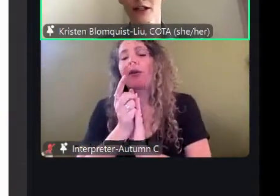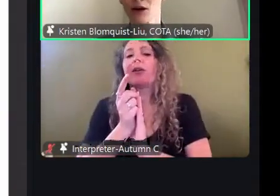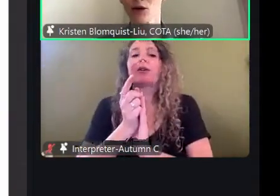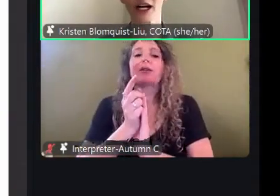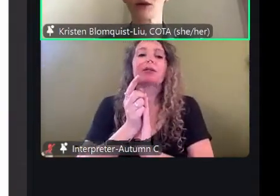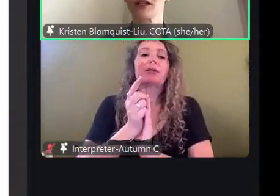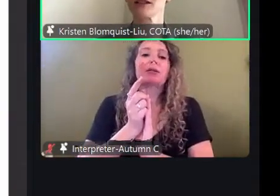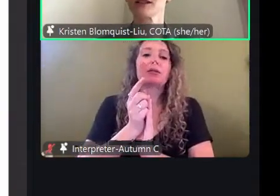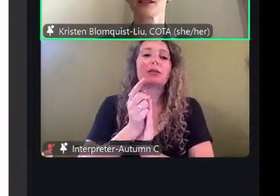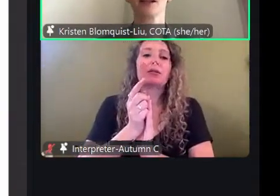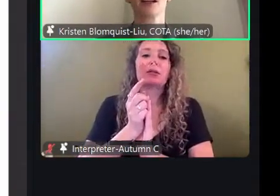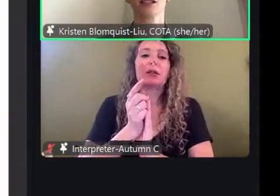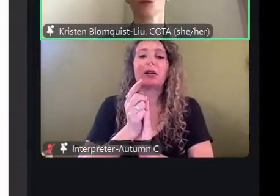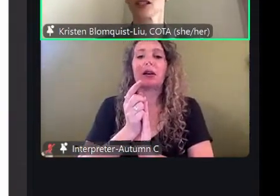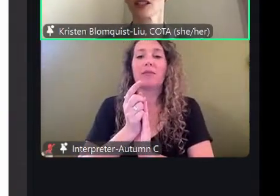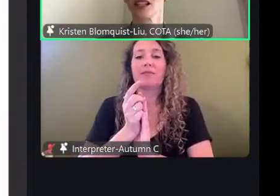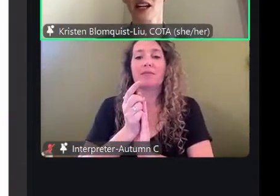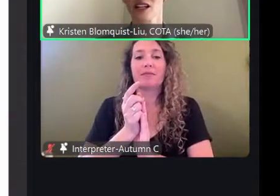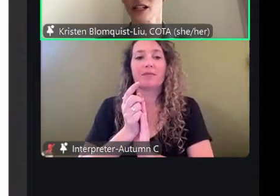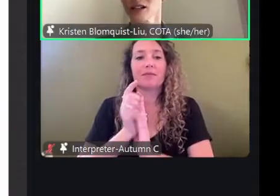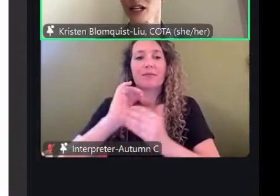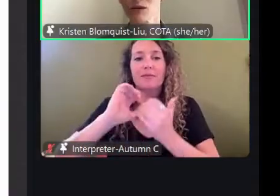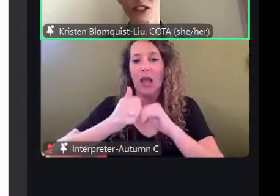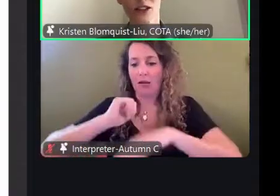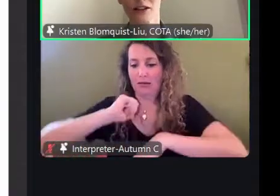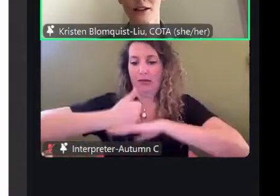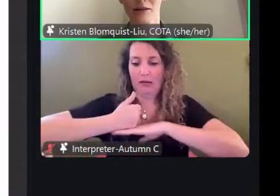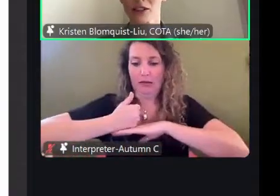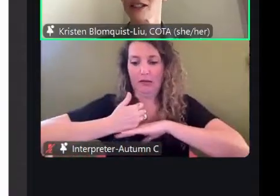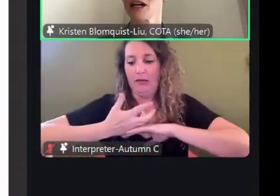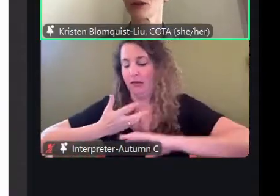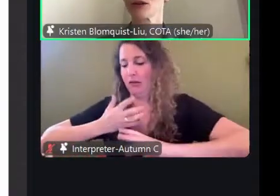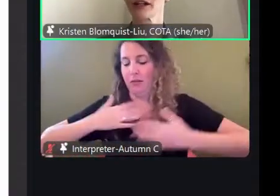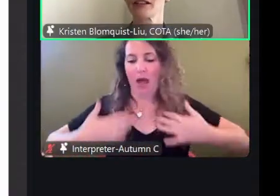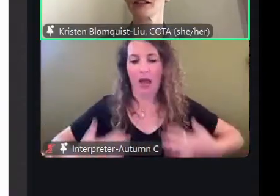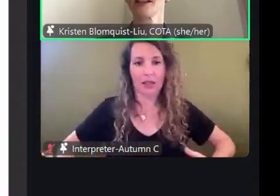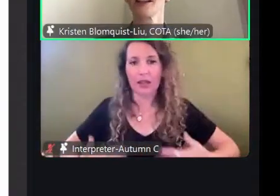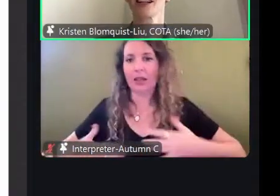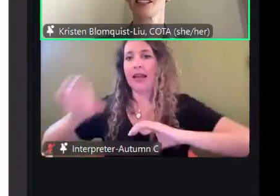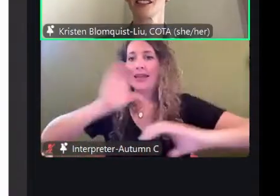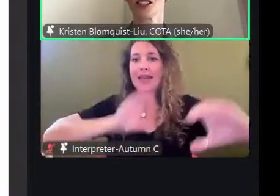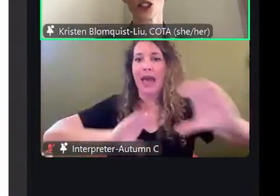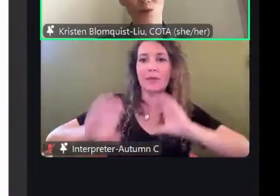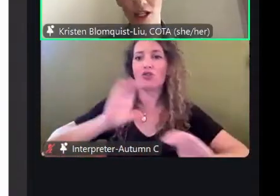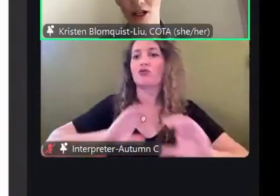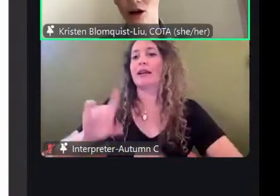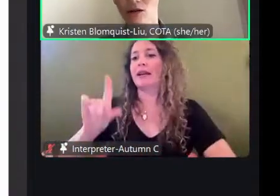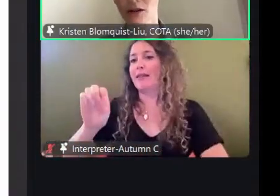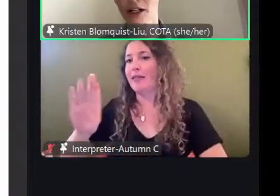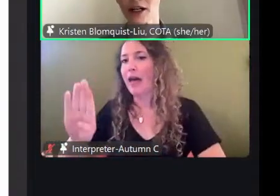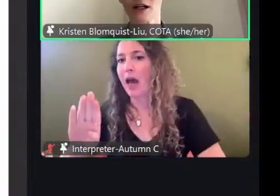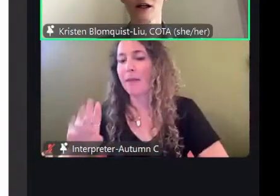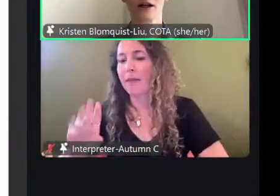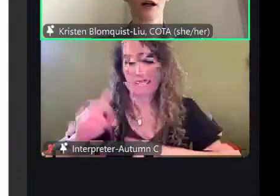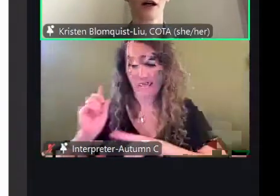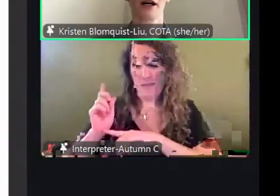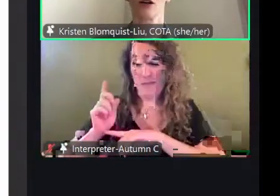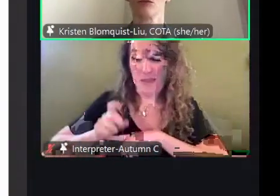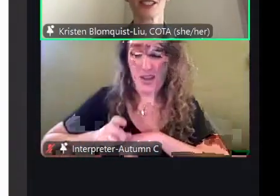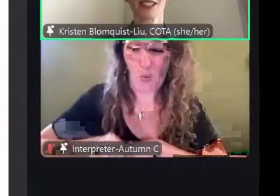positional requirements, especially again in like the chemistry laboratories, kind of stooping